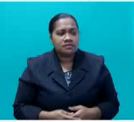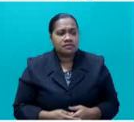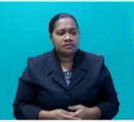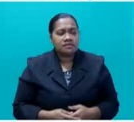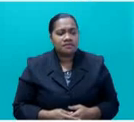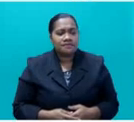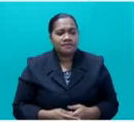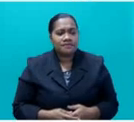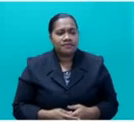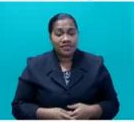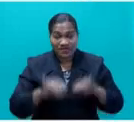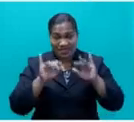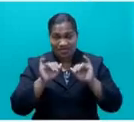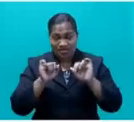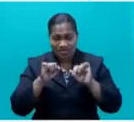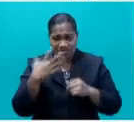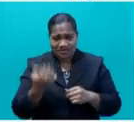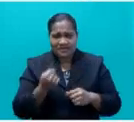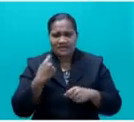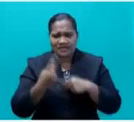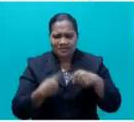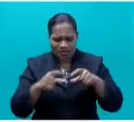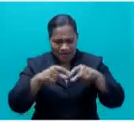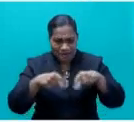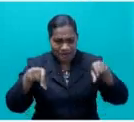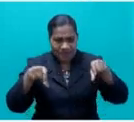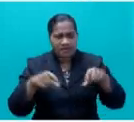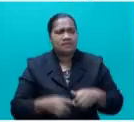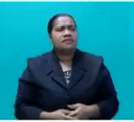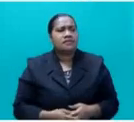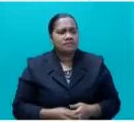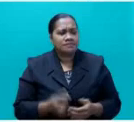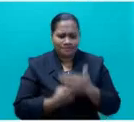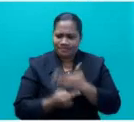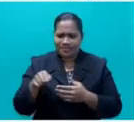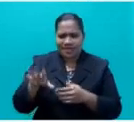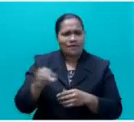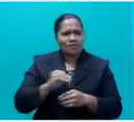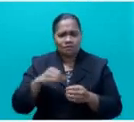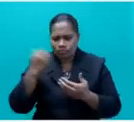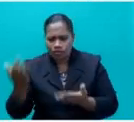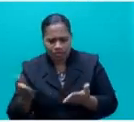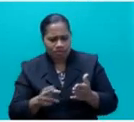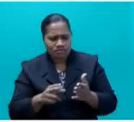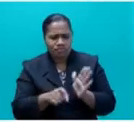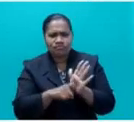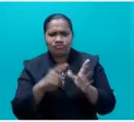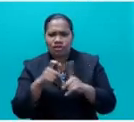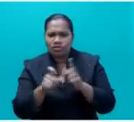answer, in respect of the issues raised about the sanitary pads, I'm rather flabbergasted by Honourable Rondondo's comments that this should